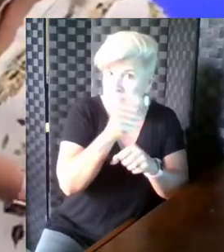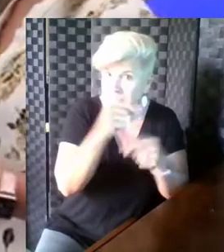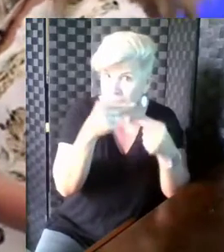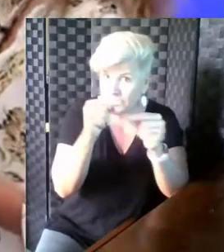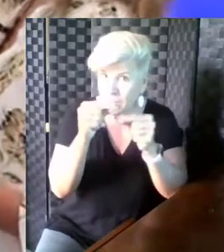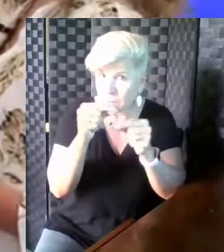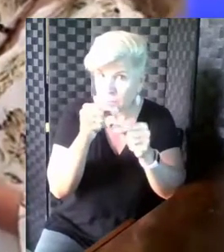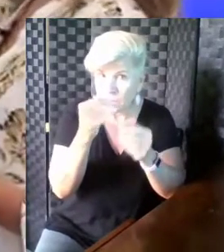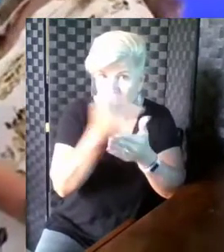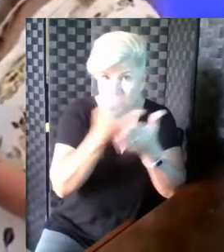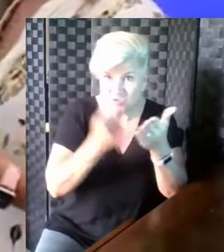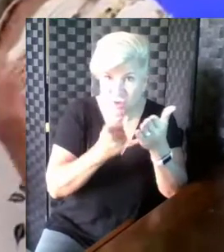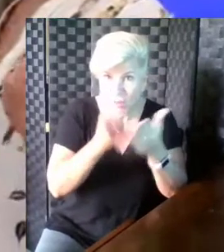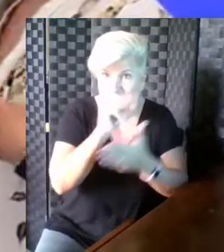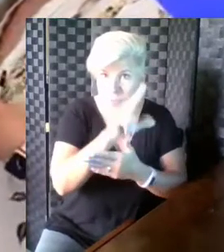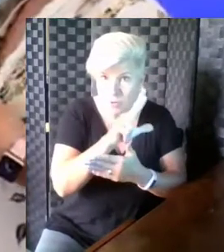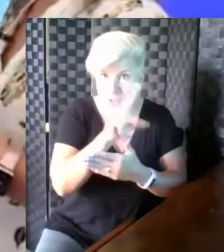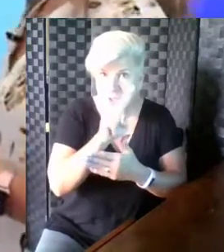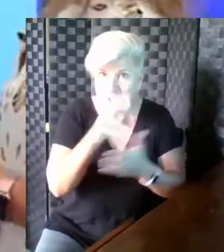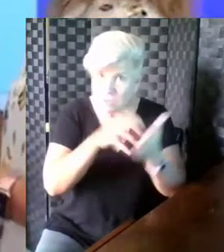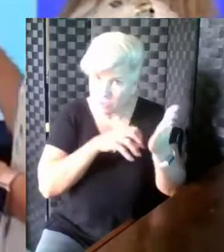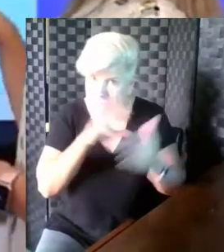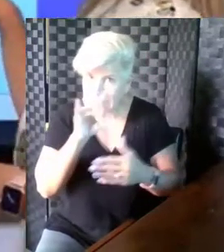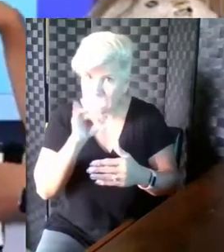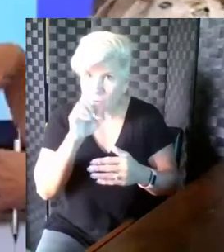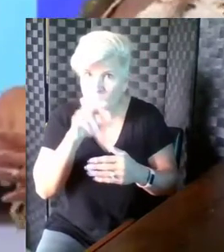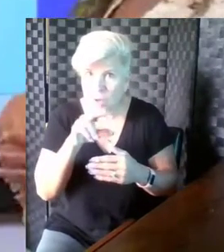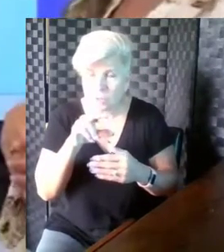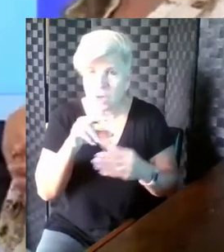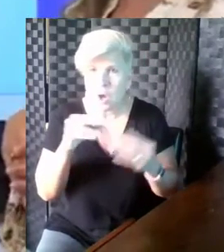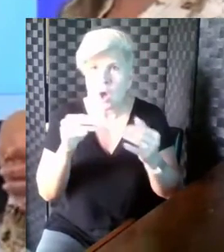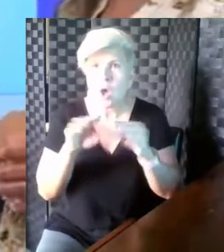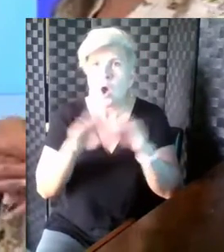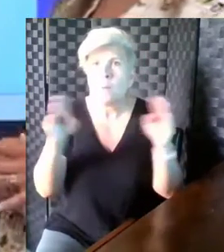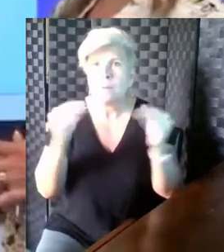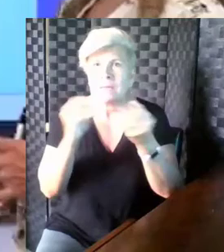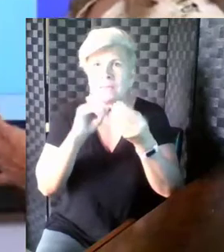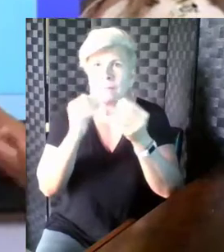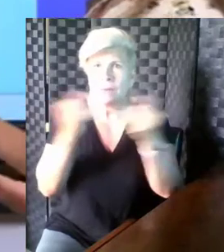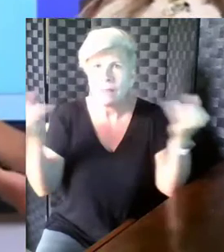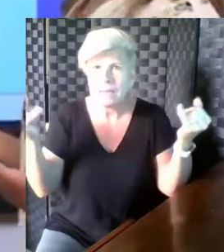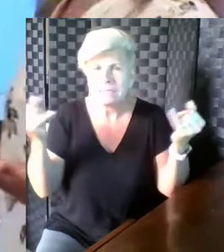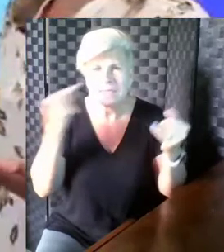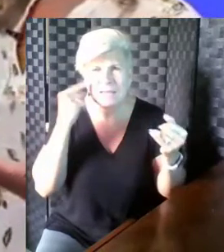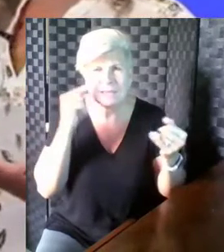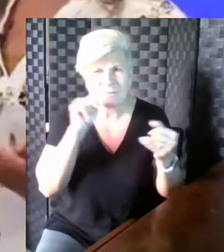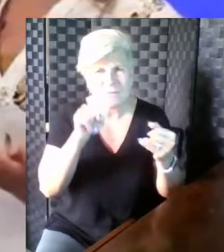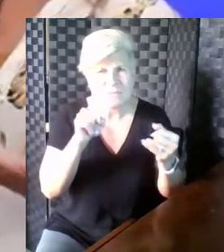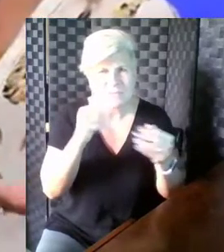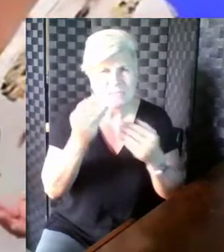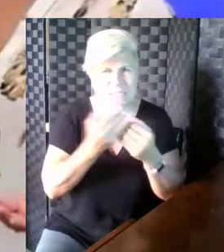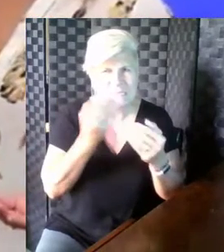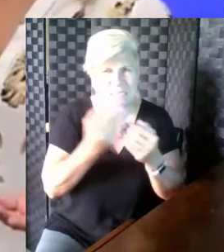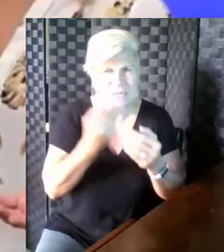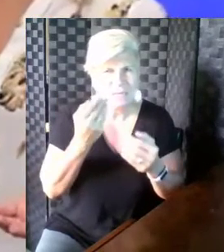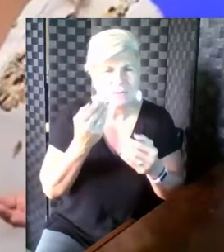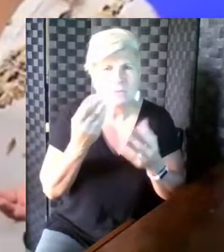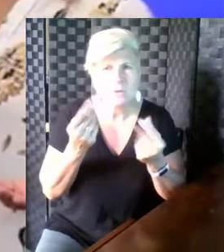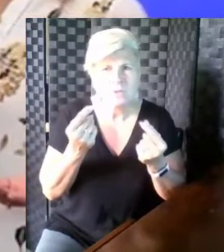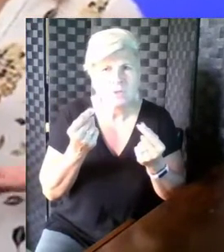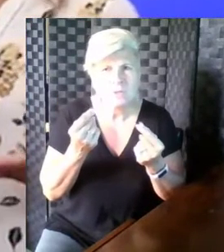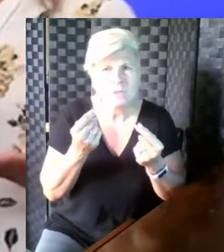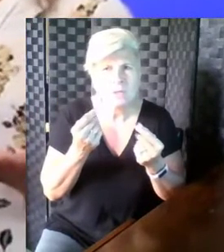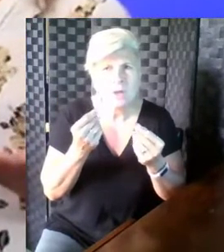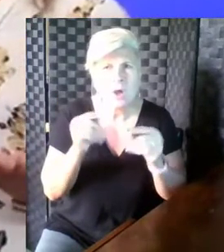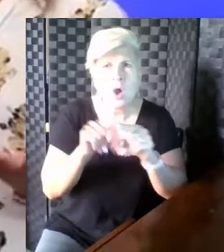we draw that 32 and take away 18, or we can use our open number line. I think for this one, the easiest thing for us to do is